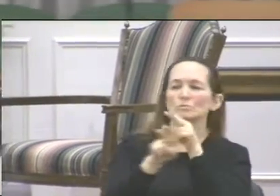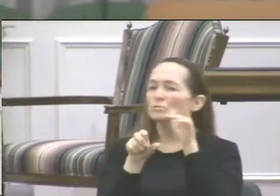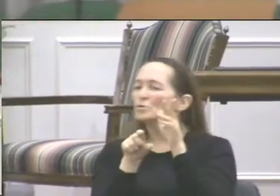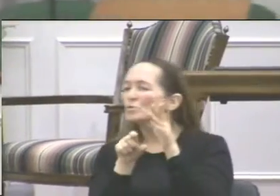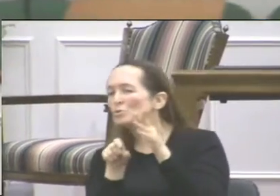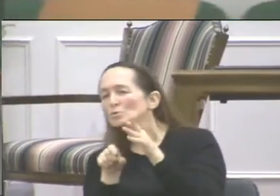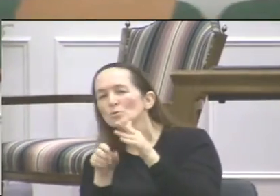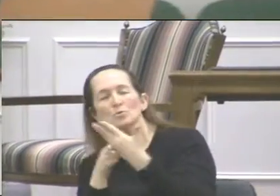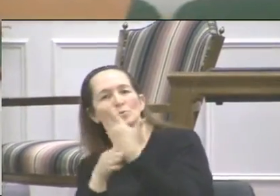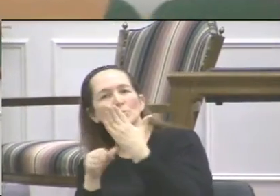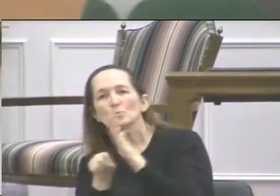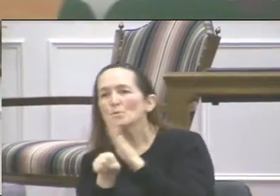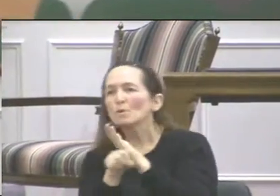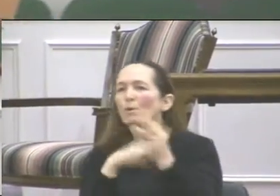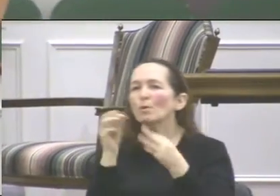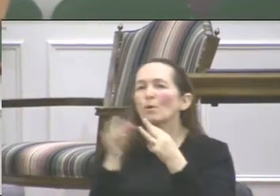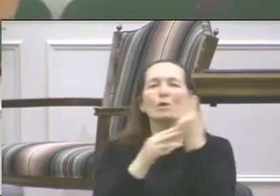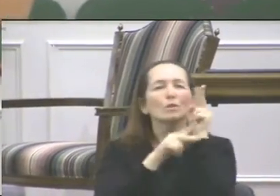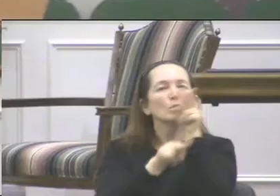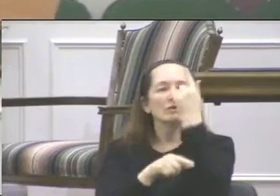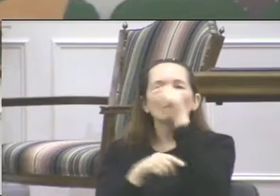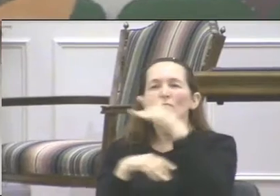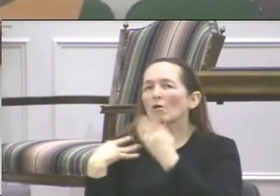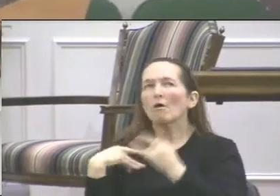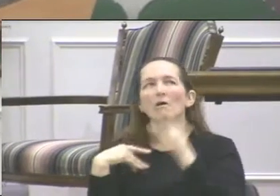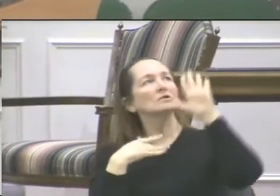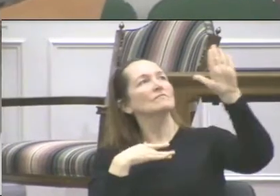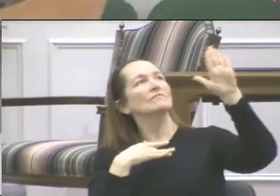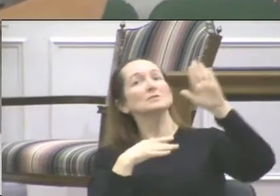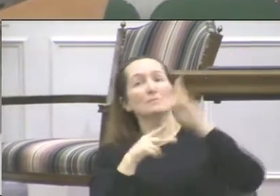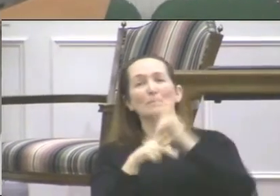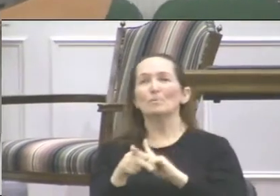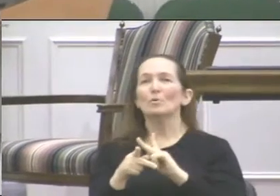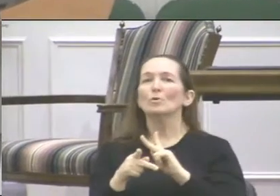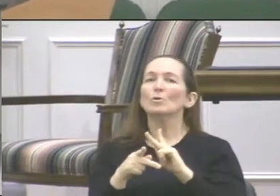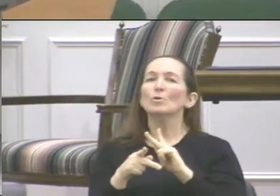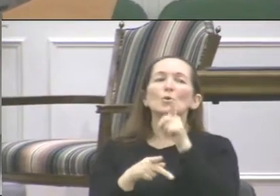looking for the hearts of His people are willing.